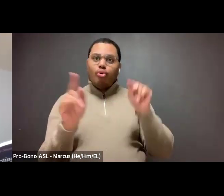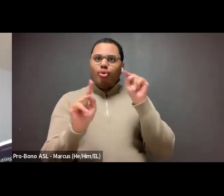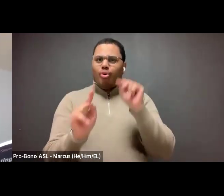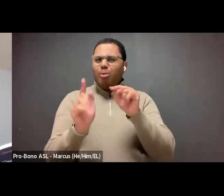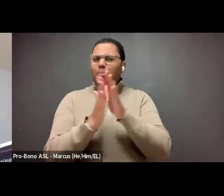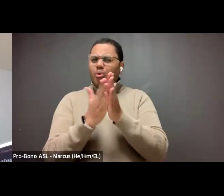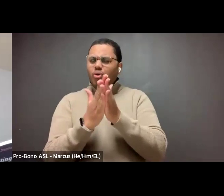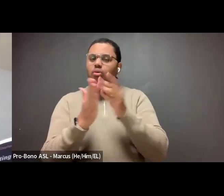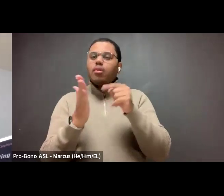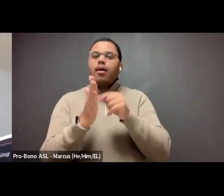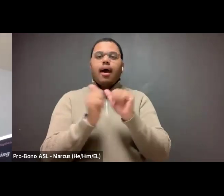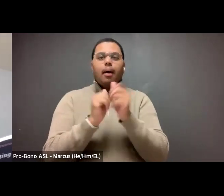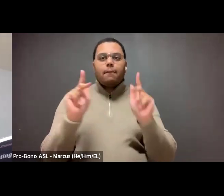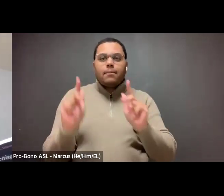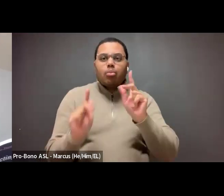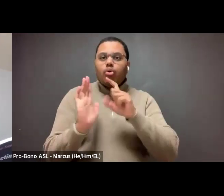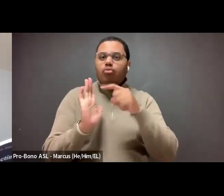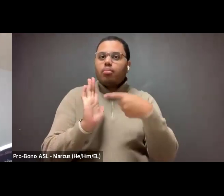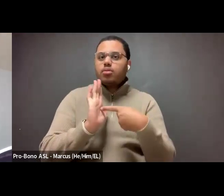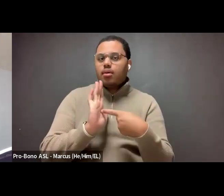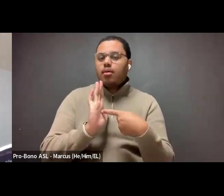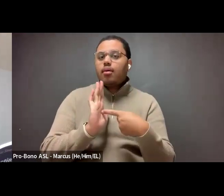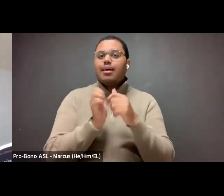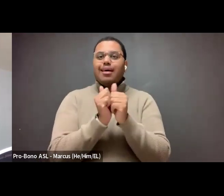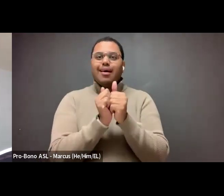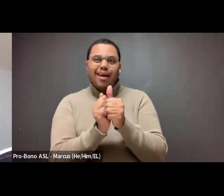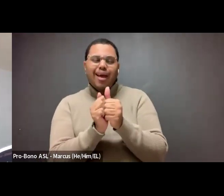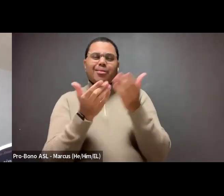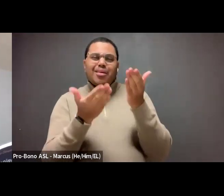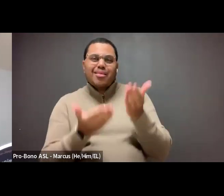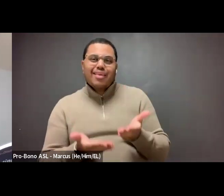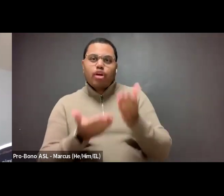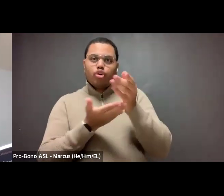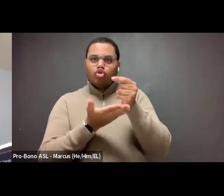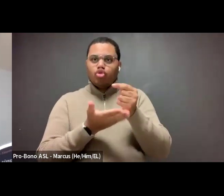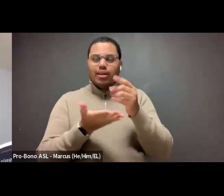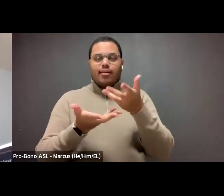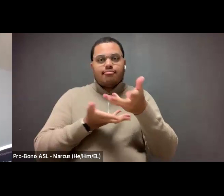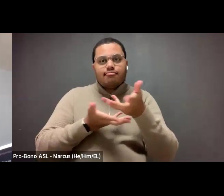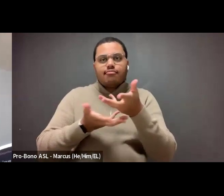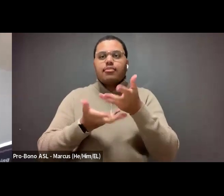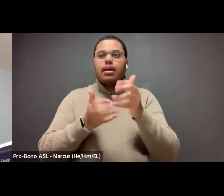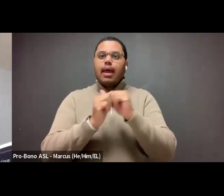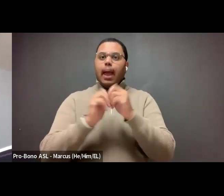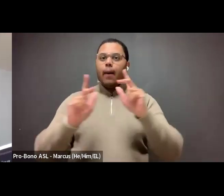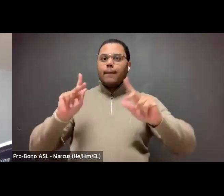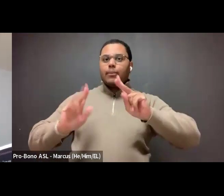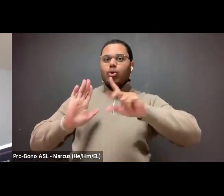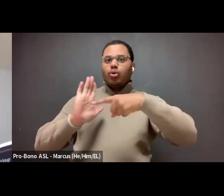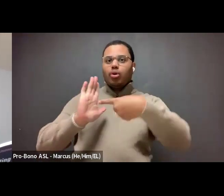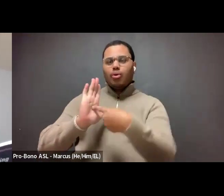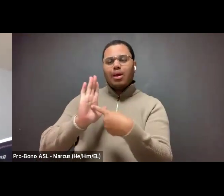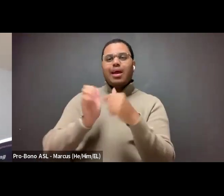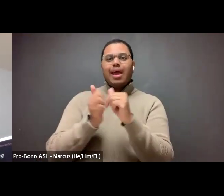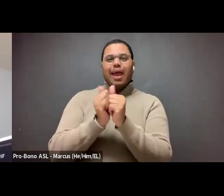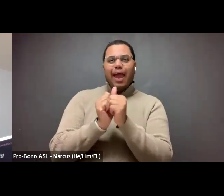are represented is how they are treated. How people are represented are how